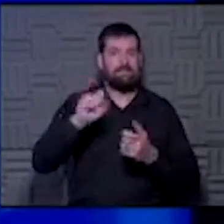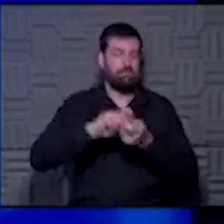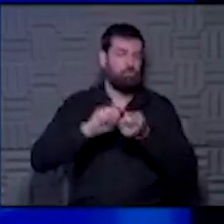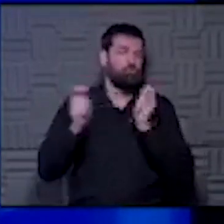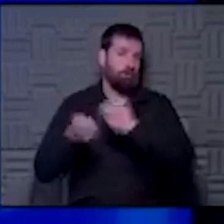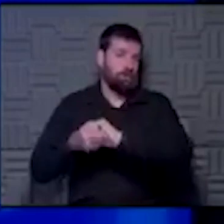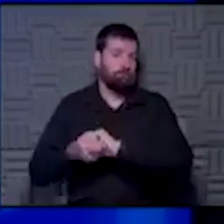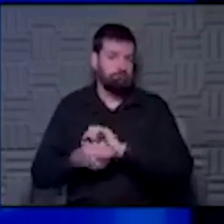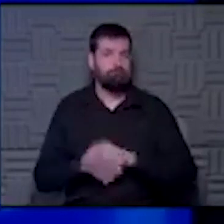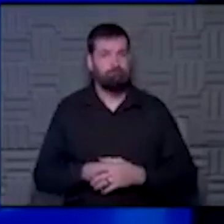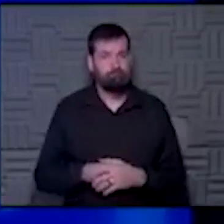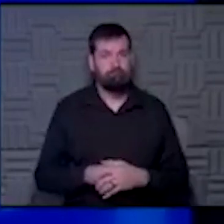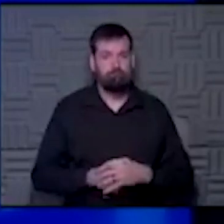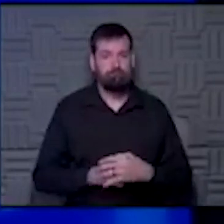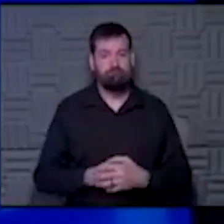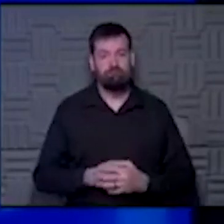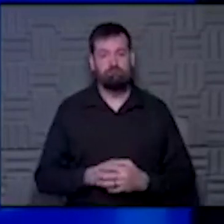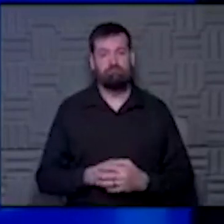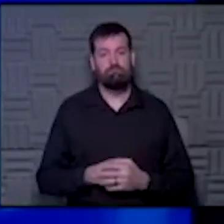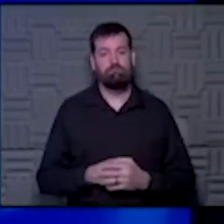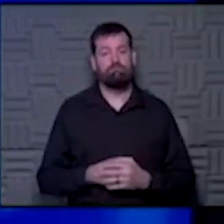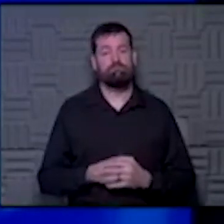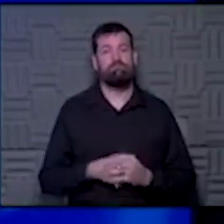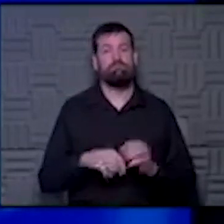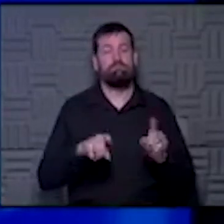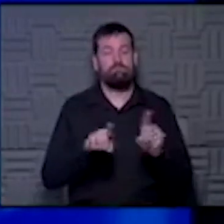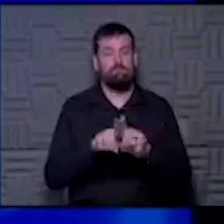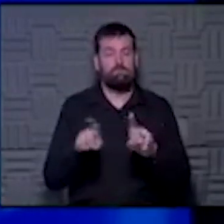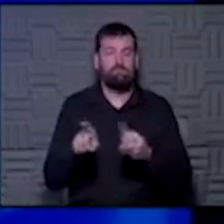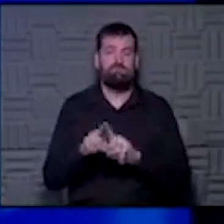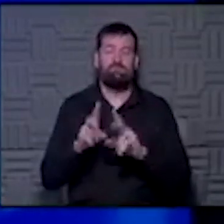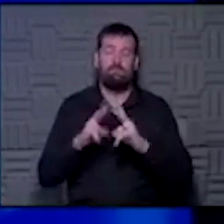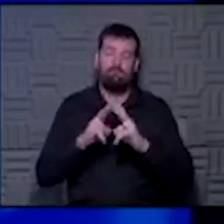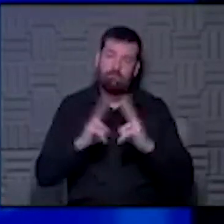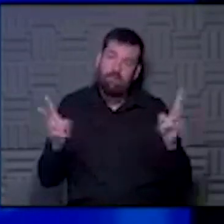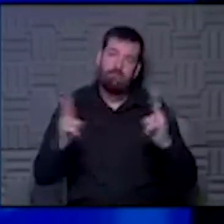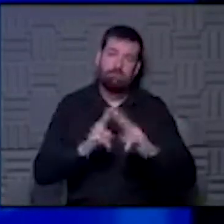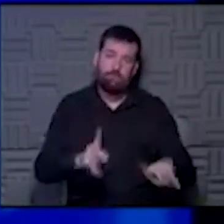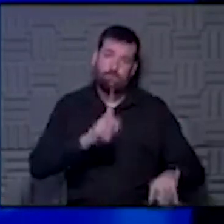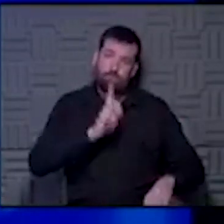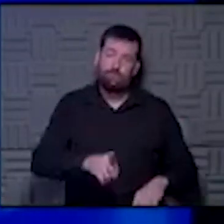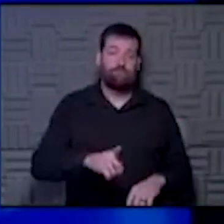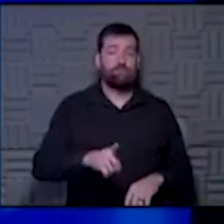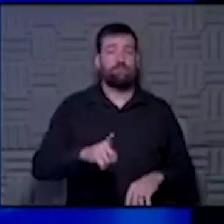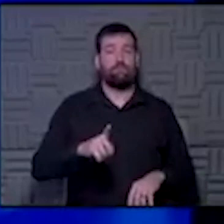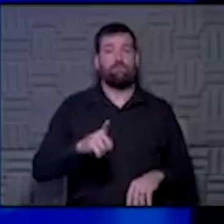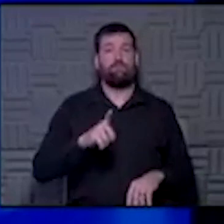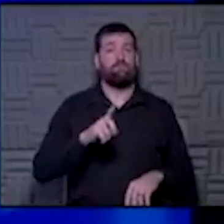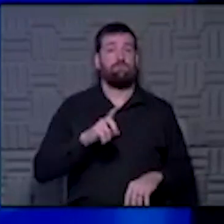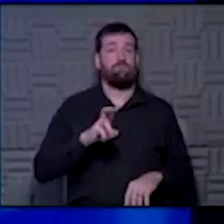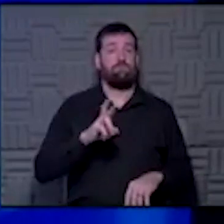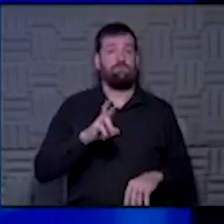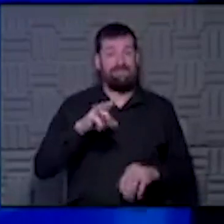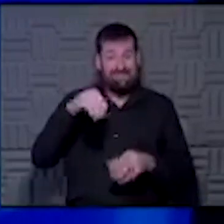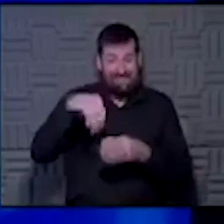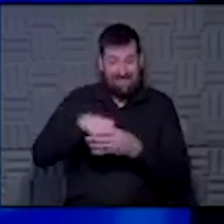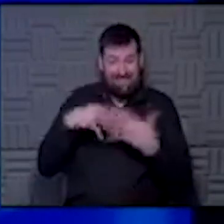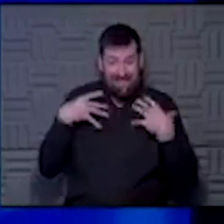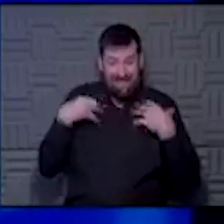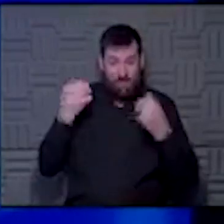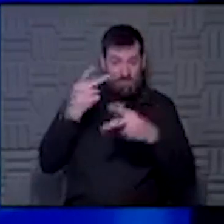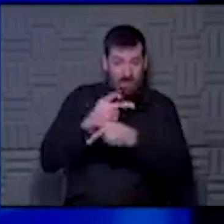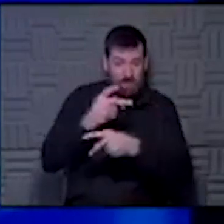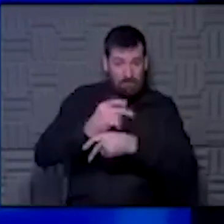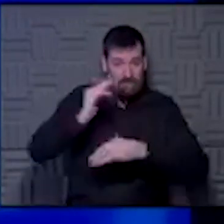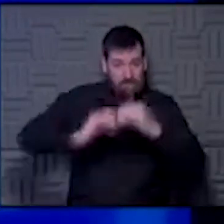community. But we also are very, very certain that the risk of transmission in a healthcare